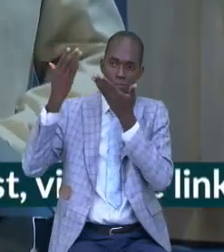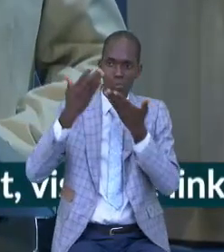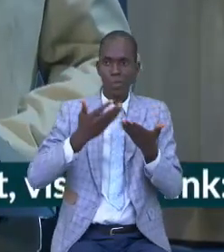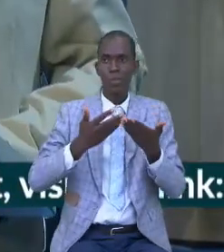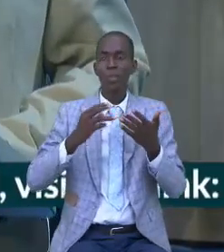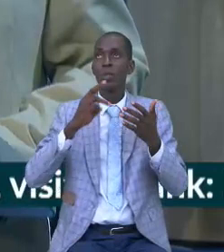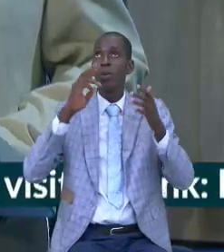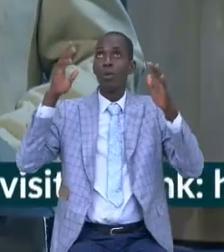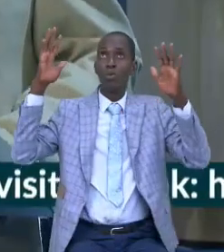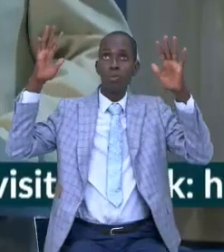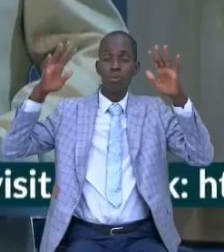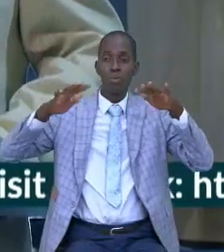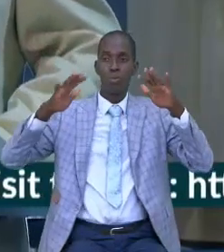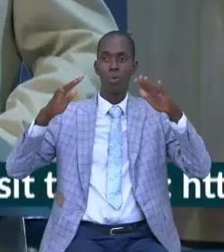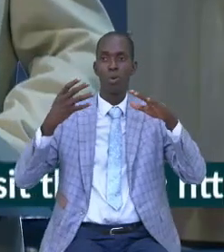miracles tonight.